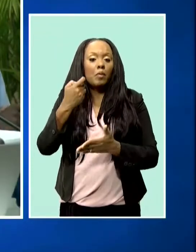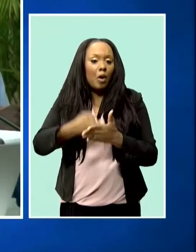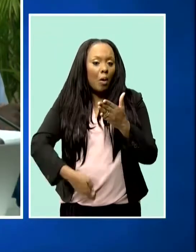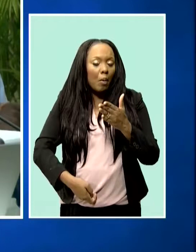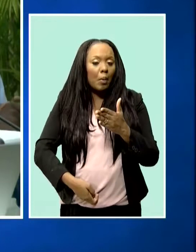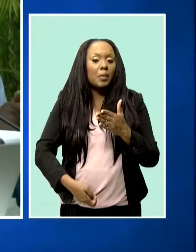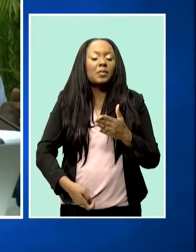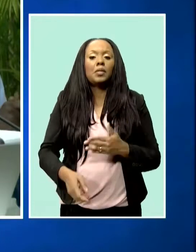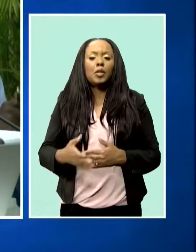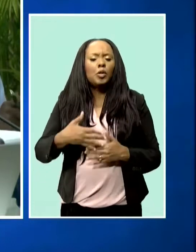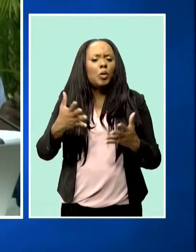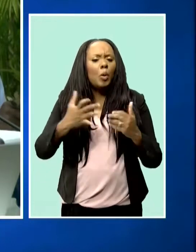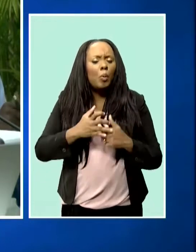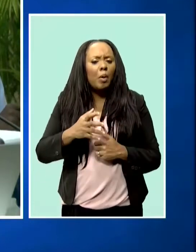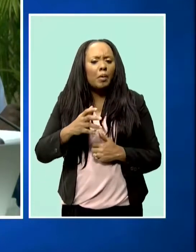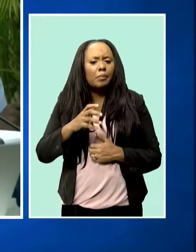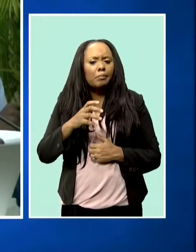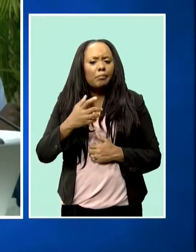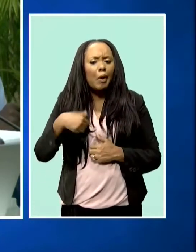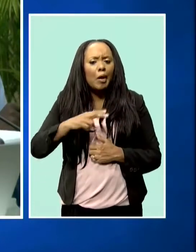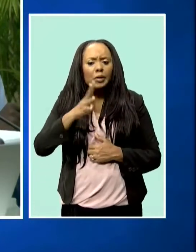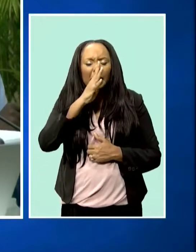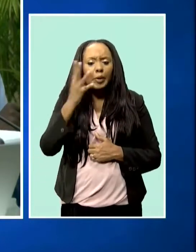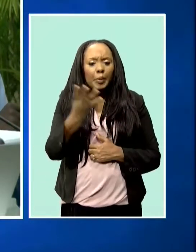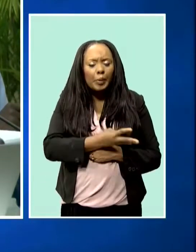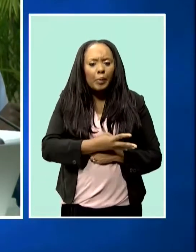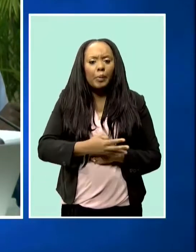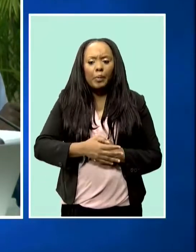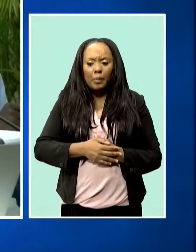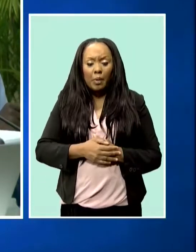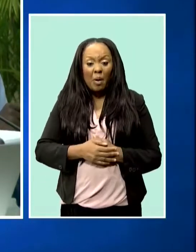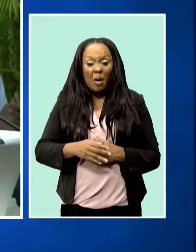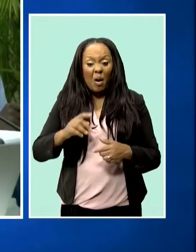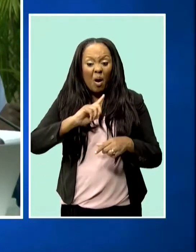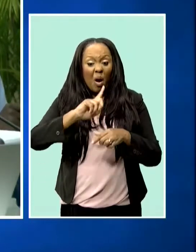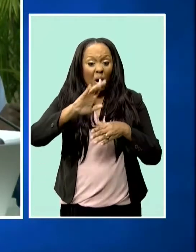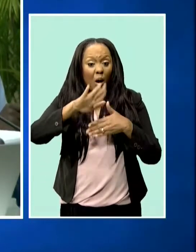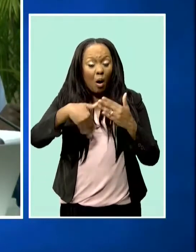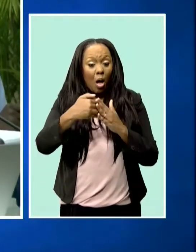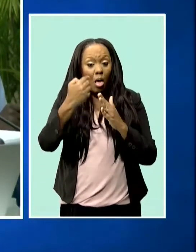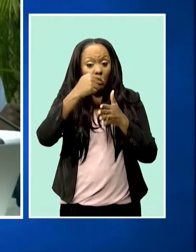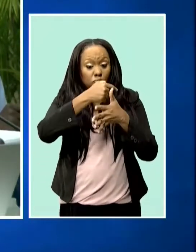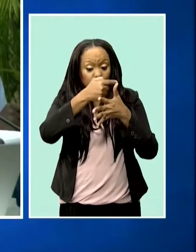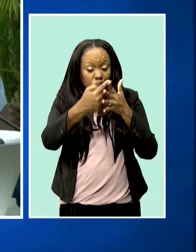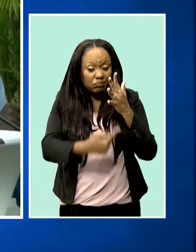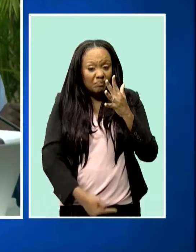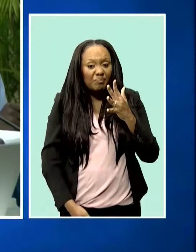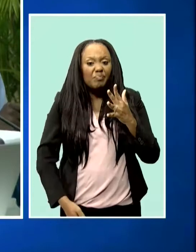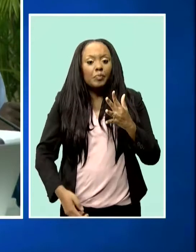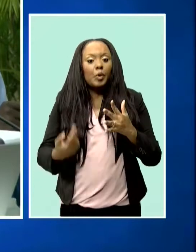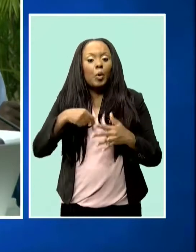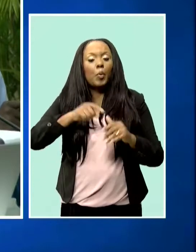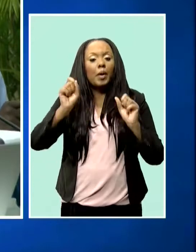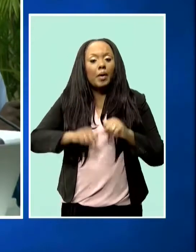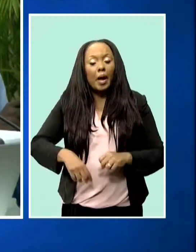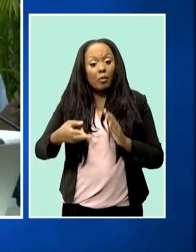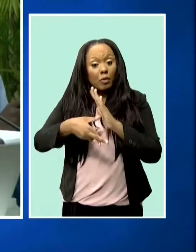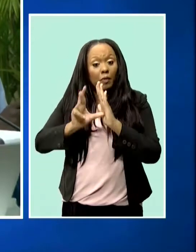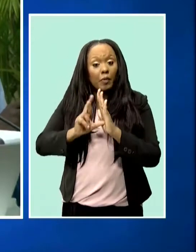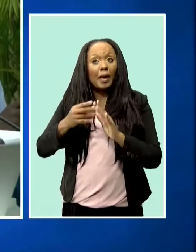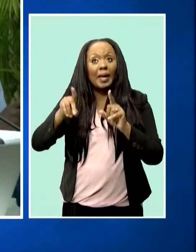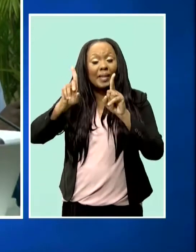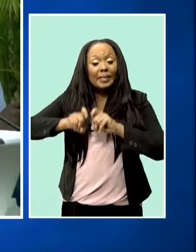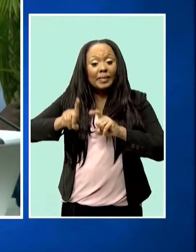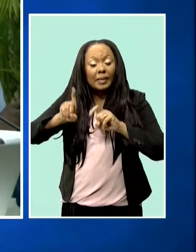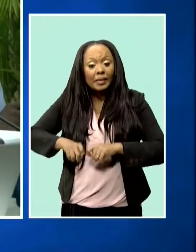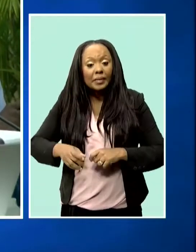filings, ignore that the issue is still live in the present proceedings and therefore can be reviewed and tested, and